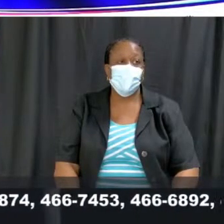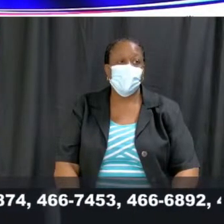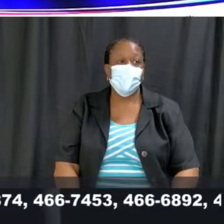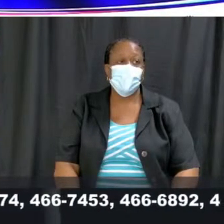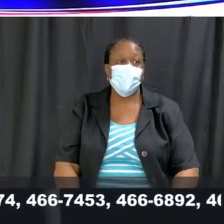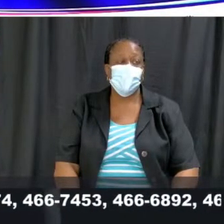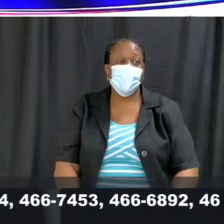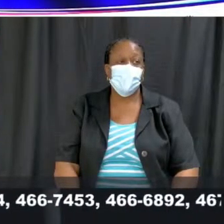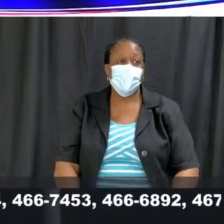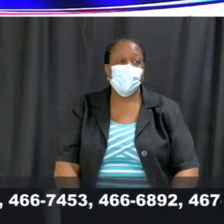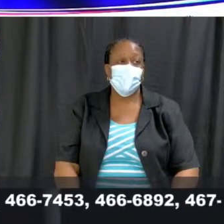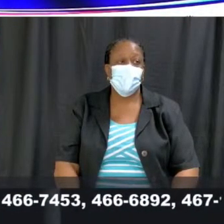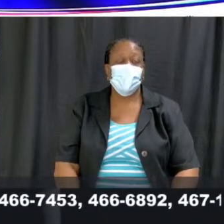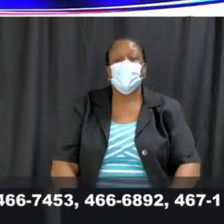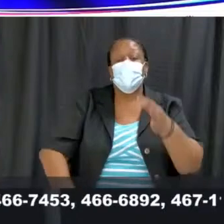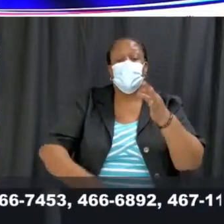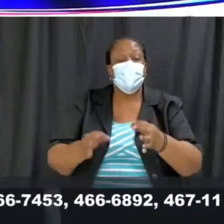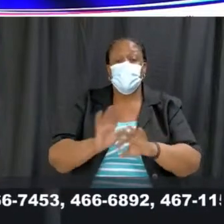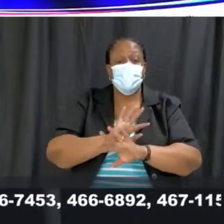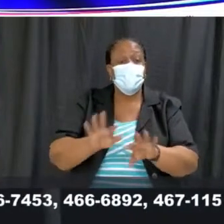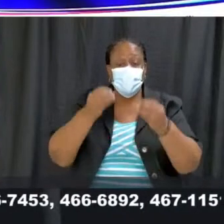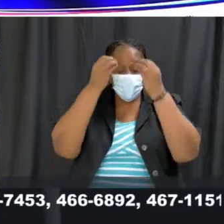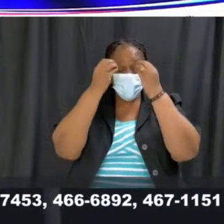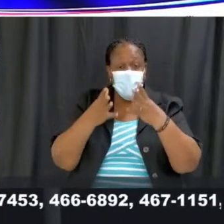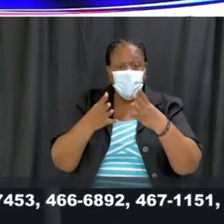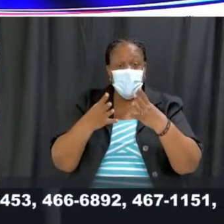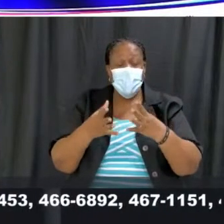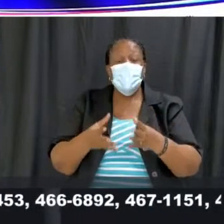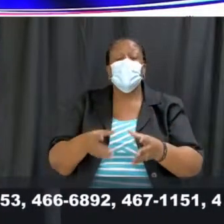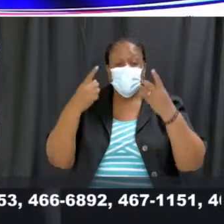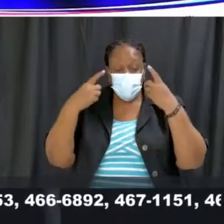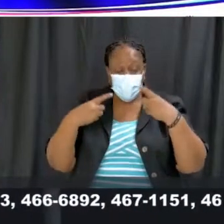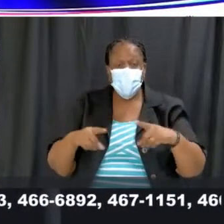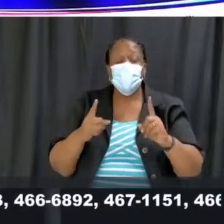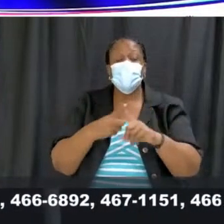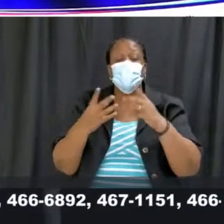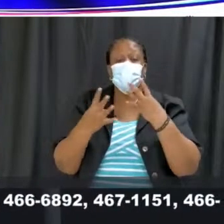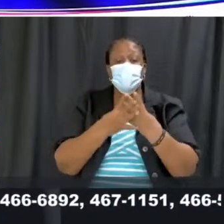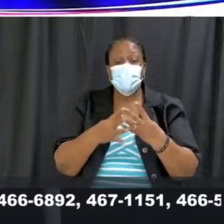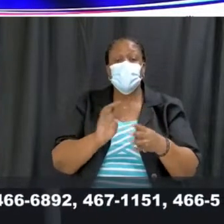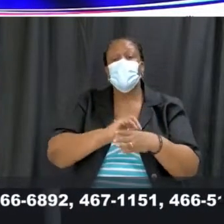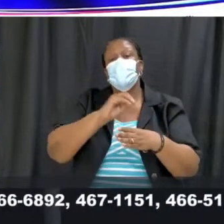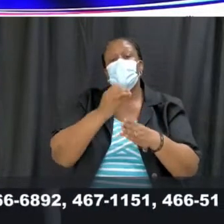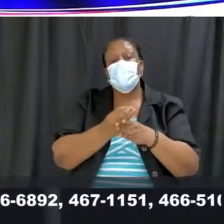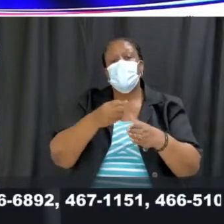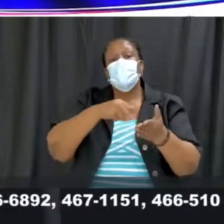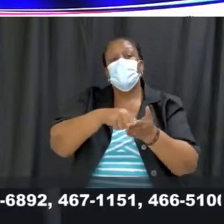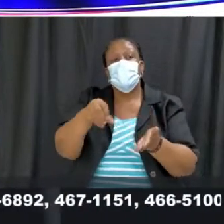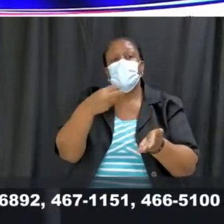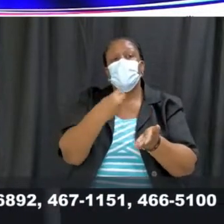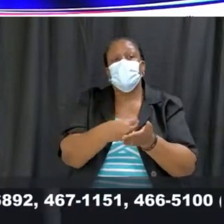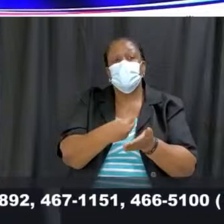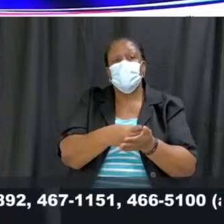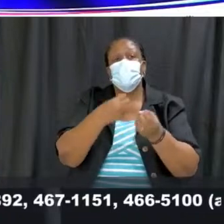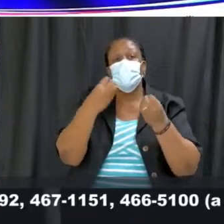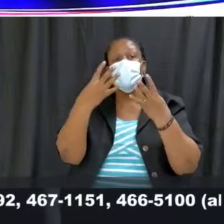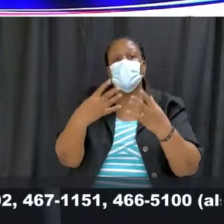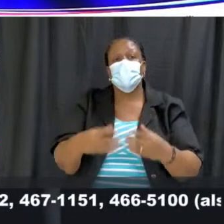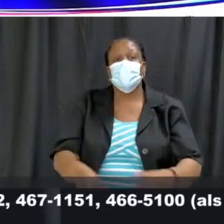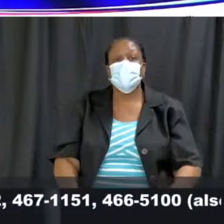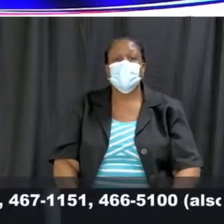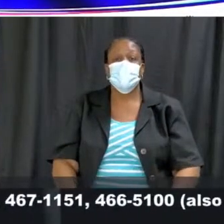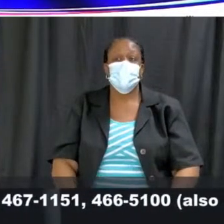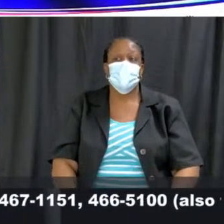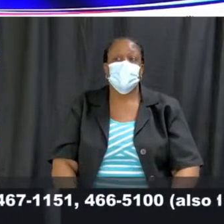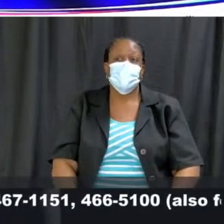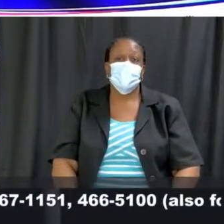Act commits an offense. Any person who is guilty of an offense against this Act shall be